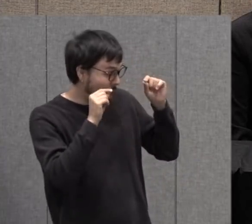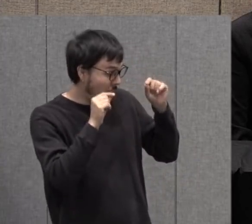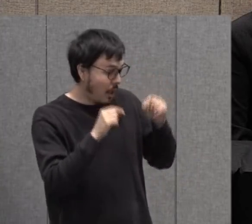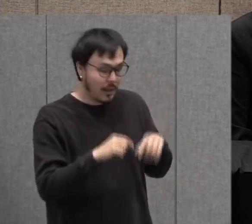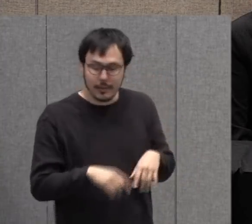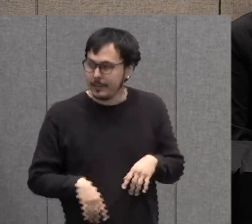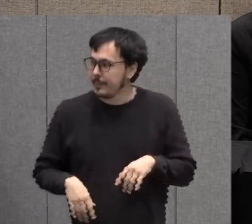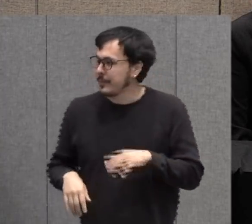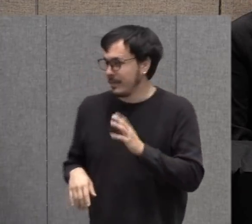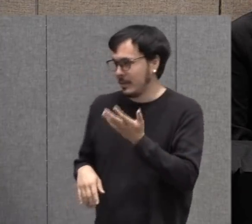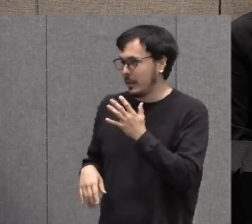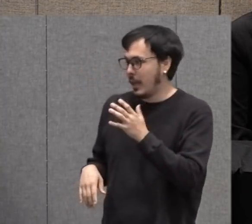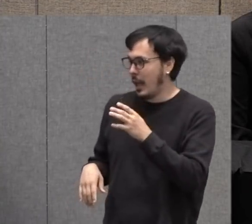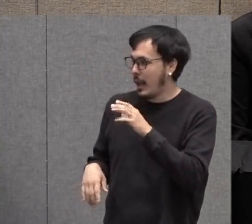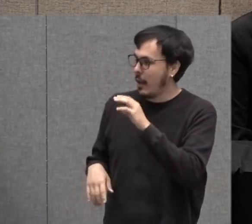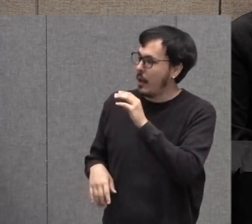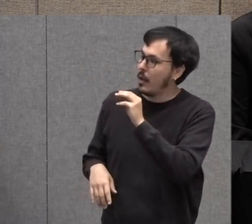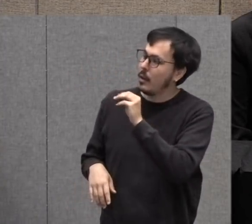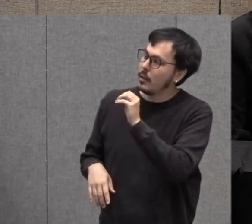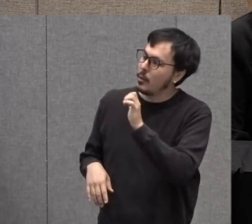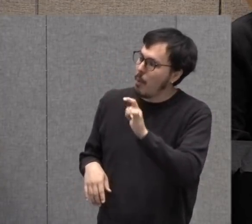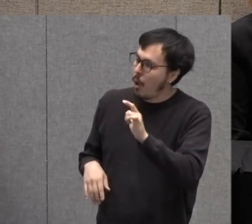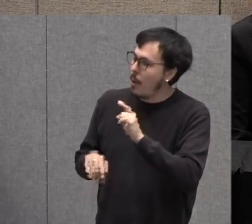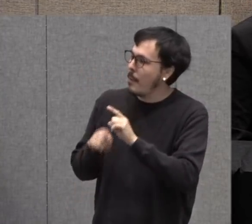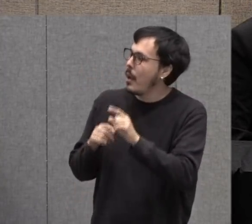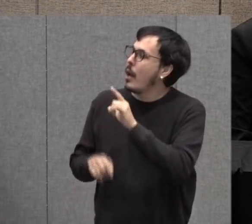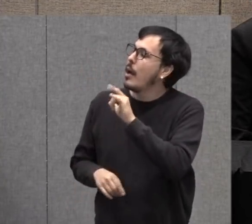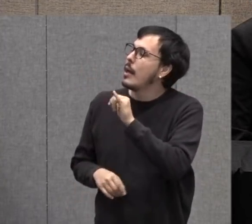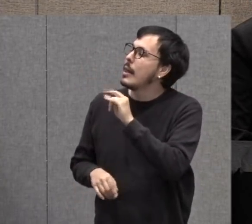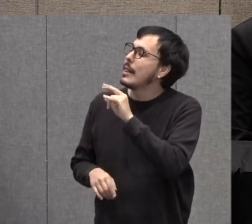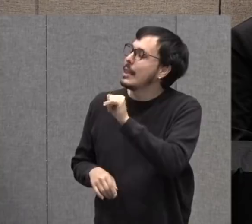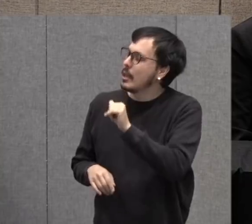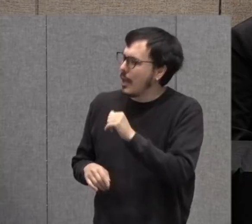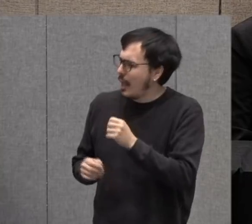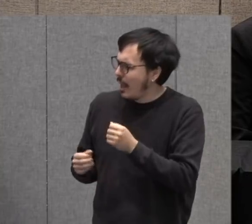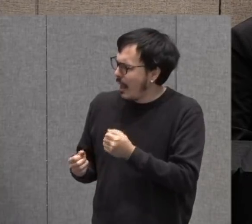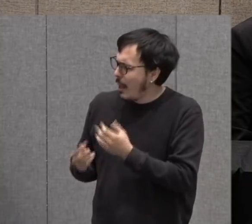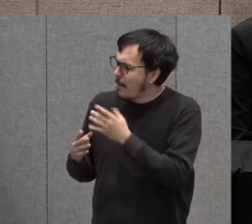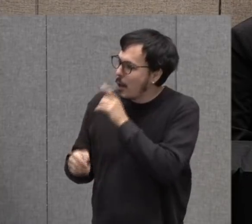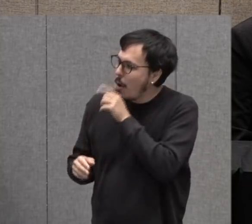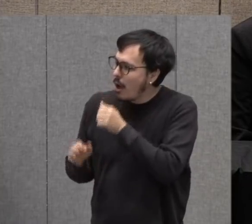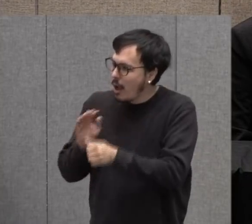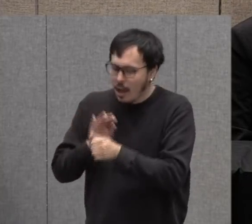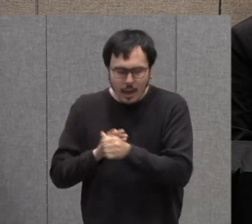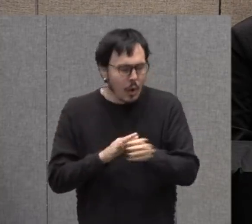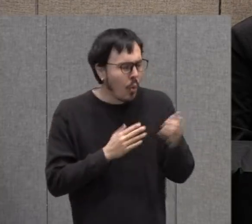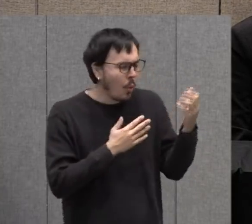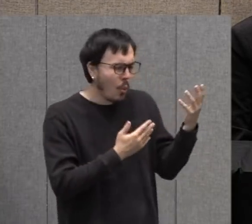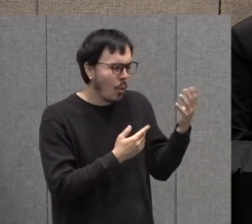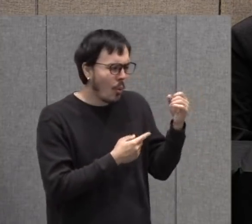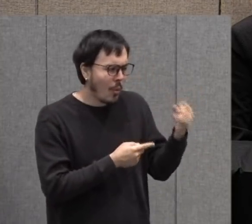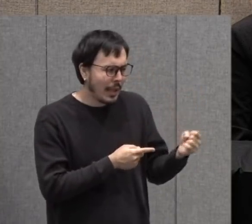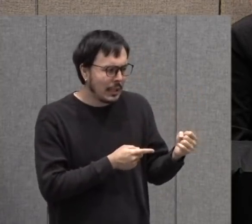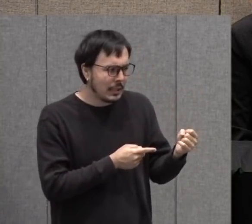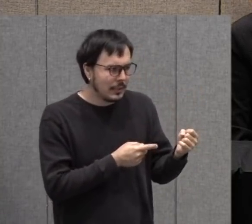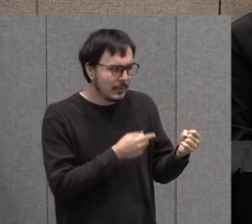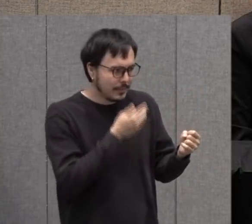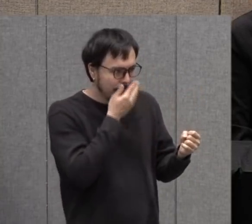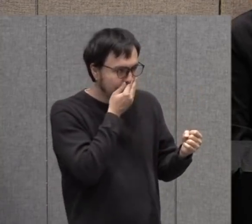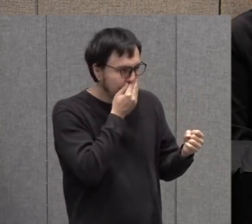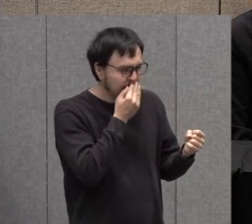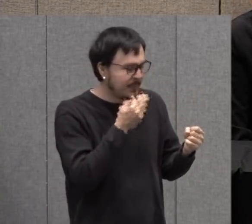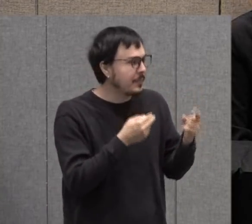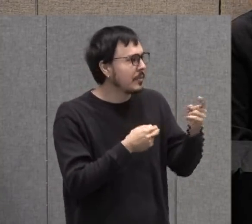But Miss Linda, how many are hiding? Okay, wait. Wait a minute. There